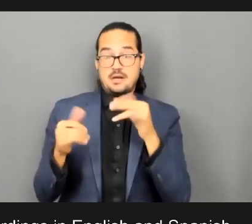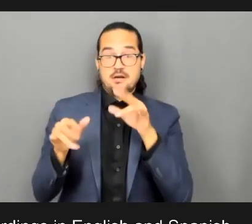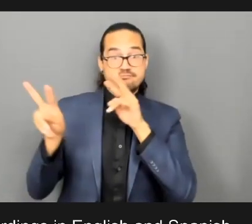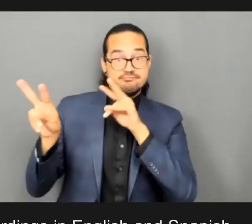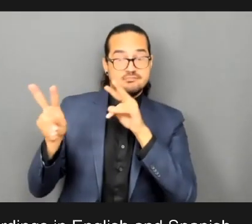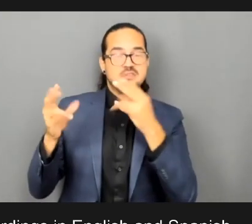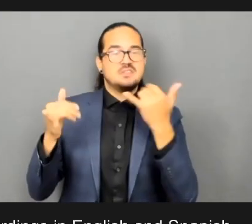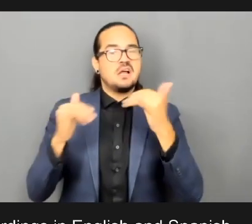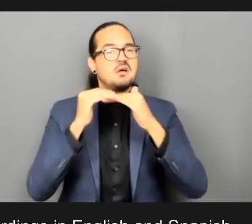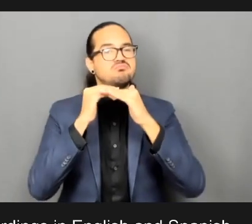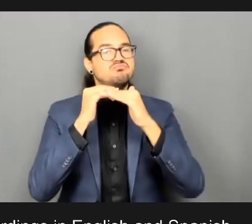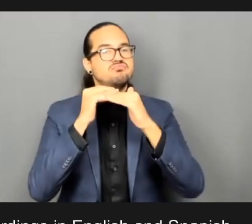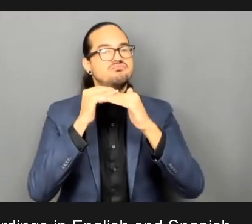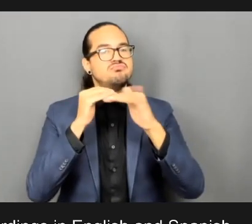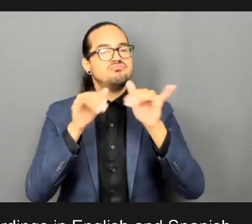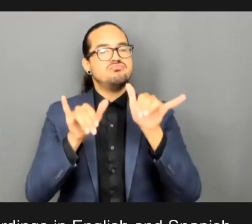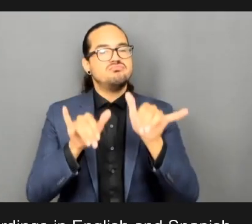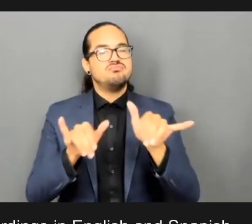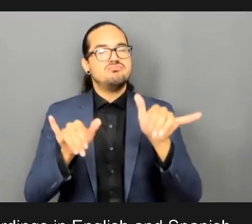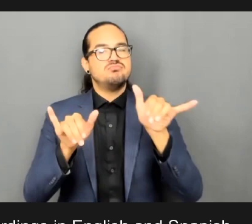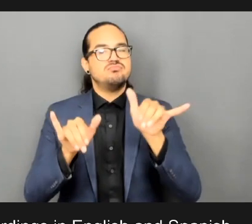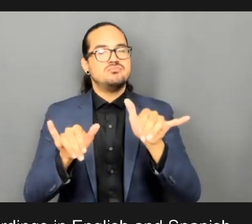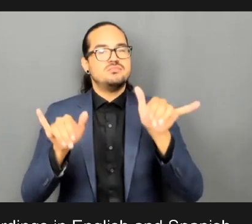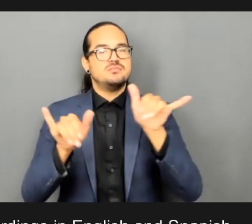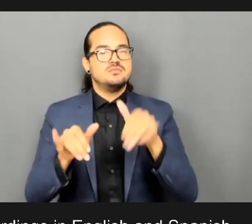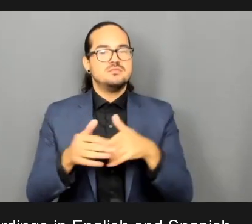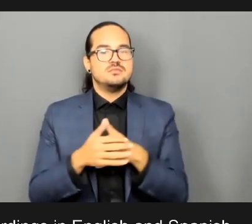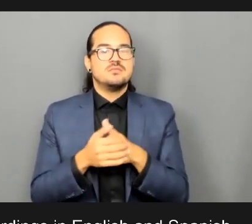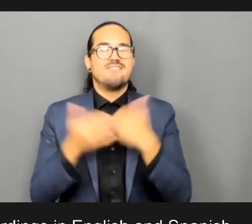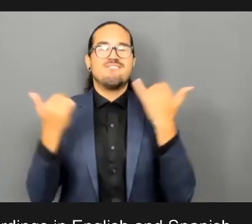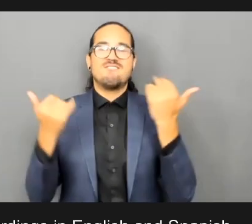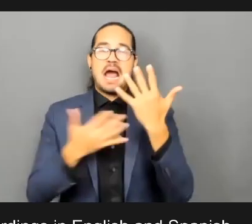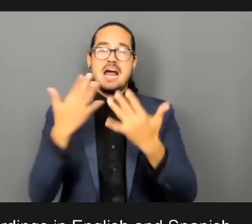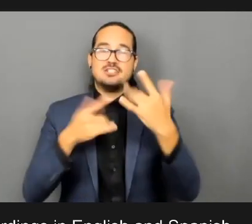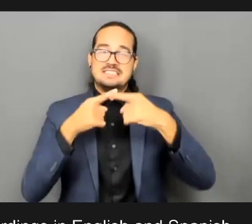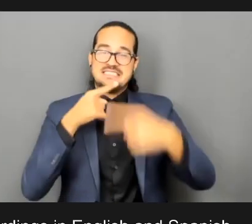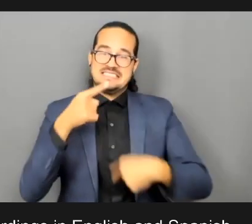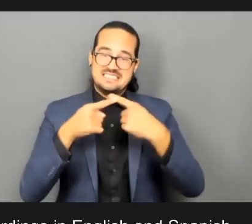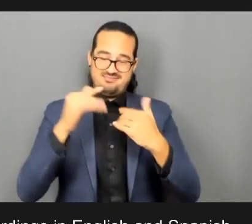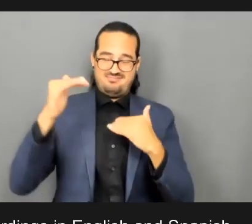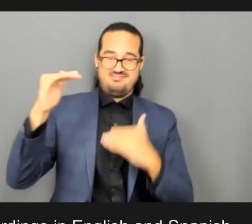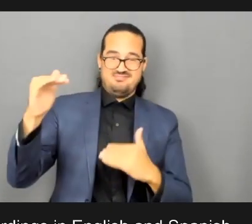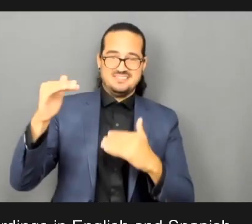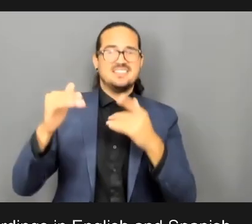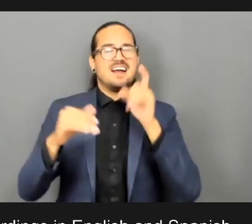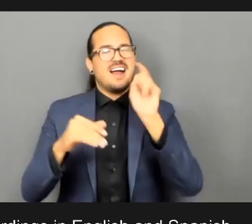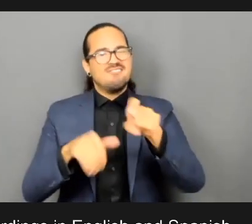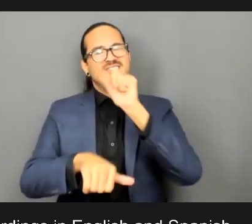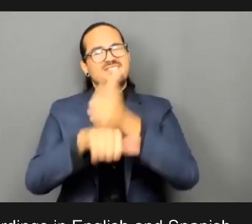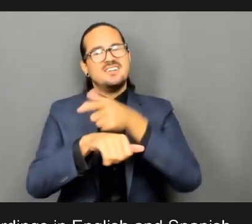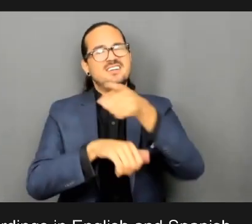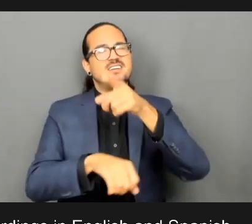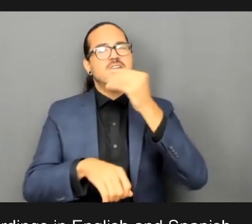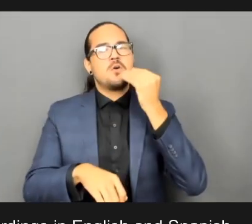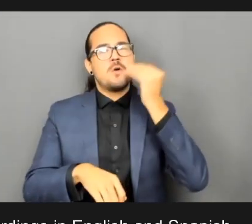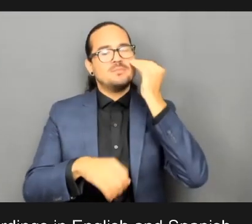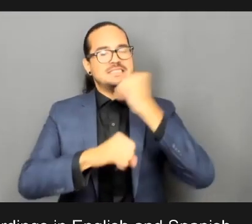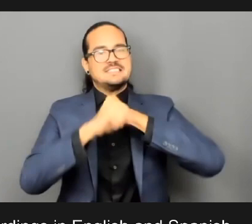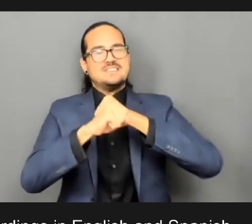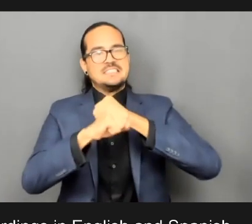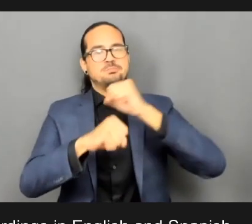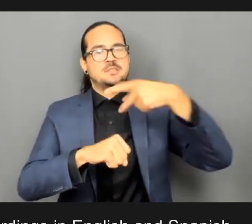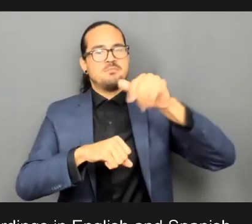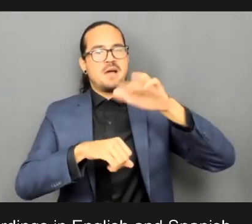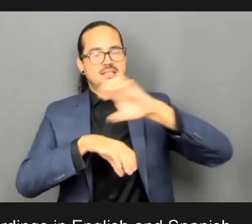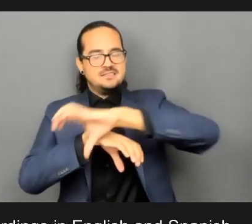sure you're doing your part to make your home safe and defendable, and making sure you have evacuation routes and planning in place as we get into our